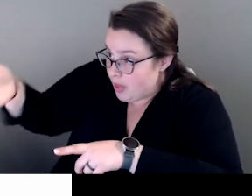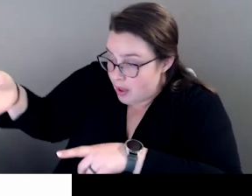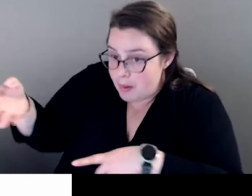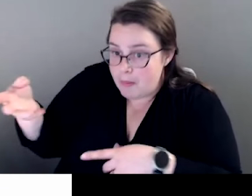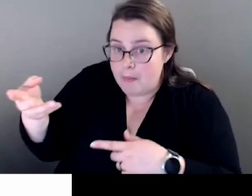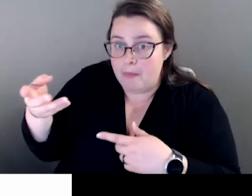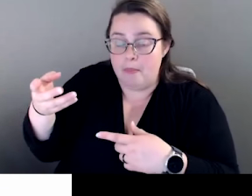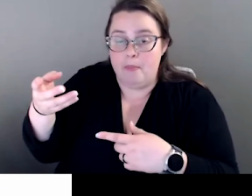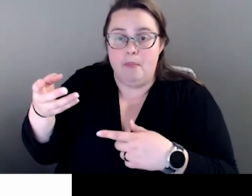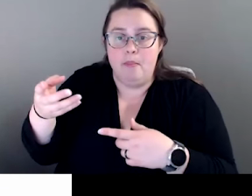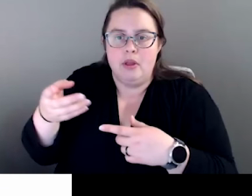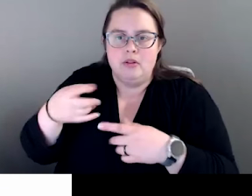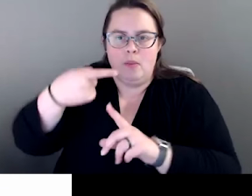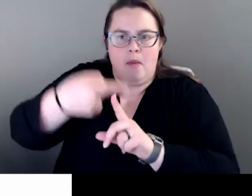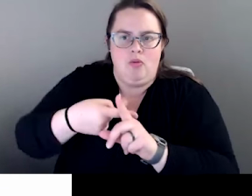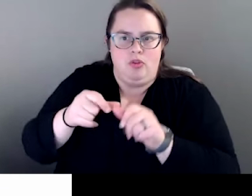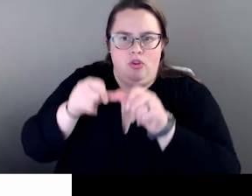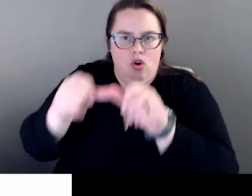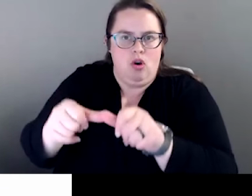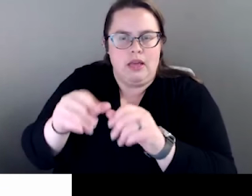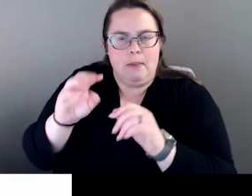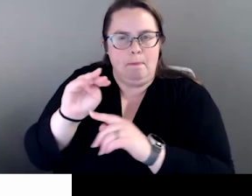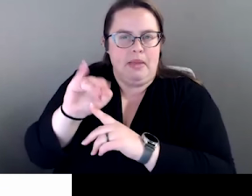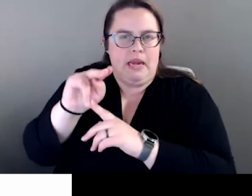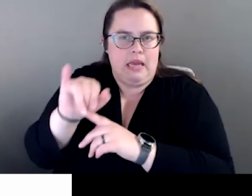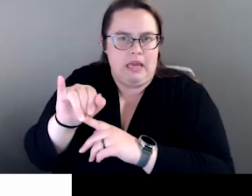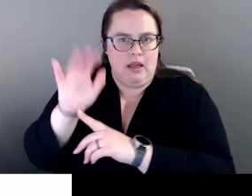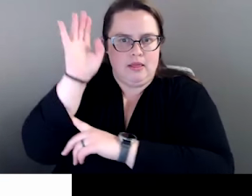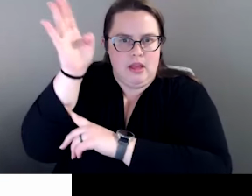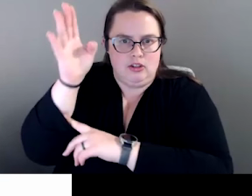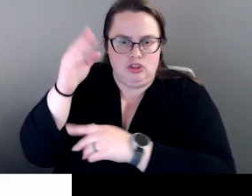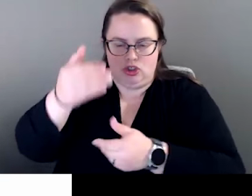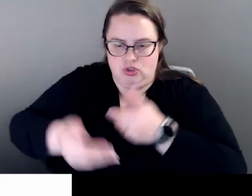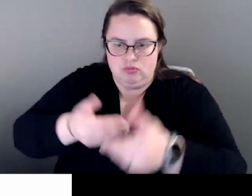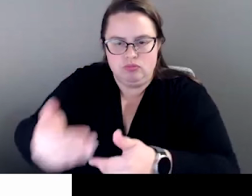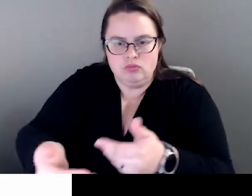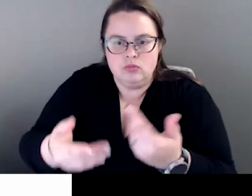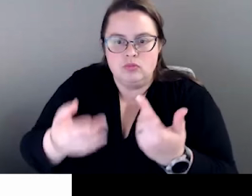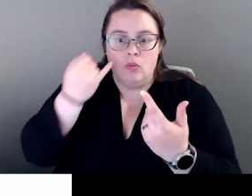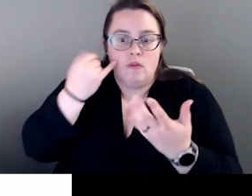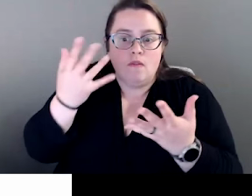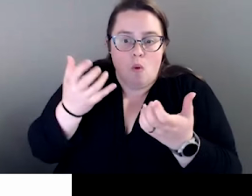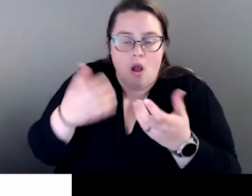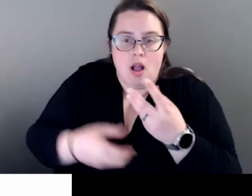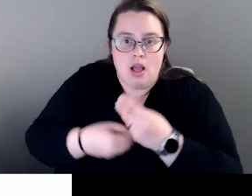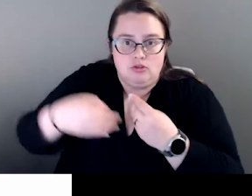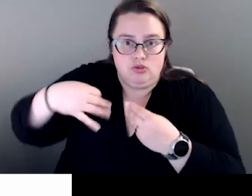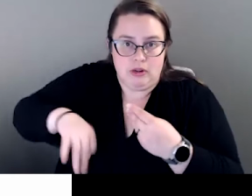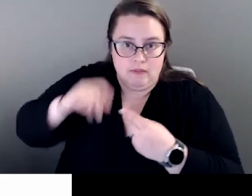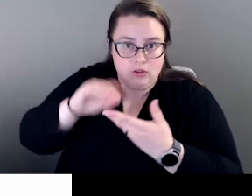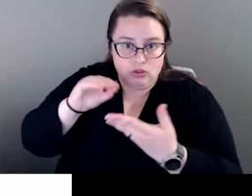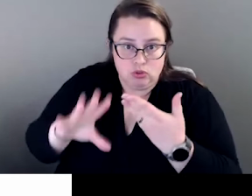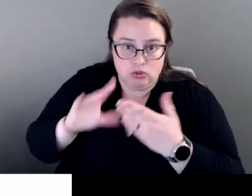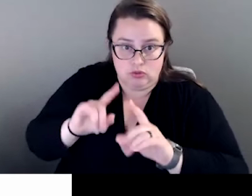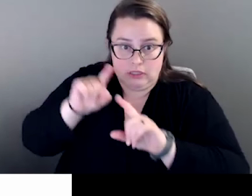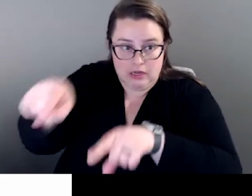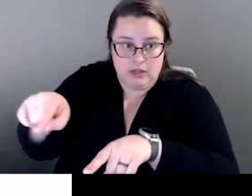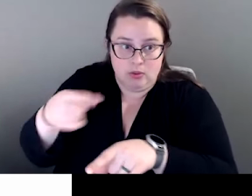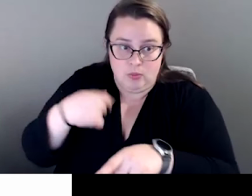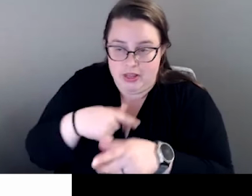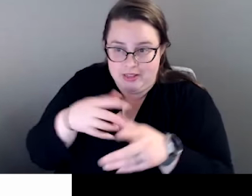a month-long kind of mini lecture series. And so if you want to give out extra credit to your students for attending, that will be greatly